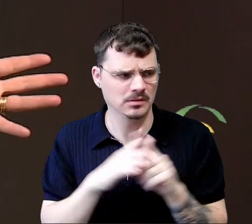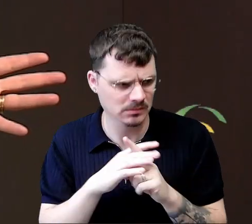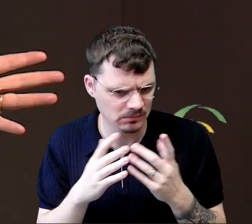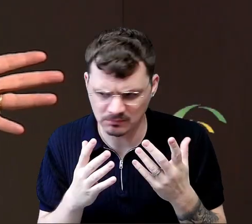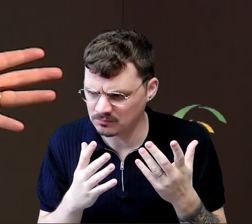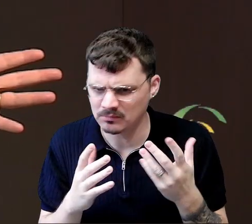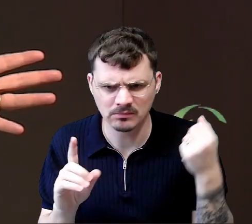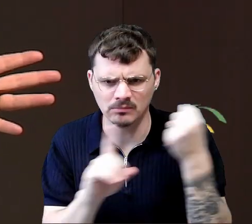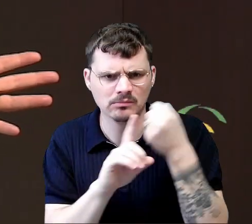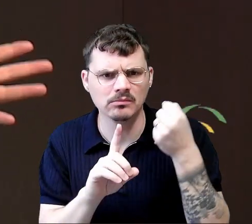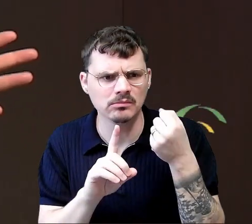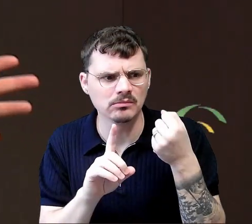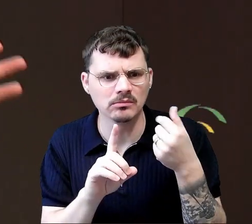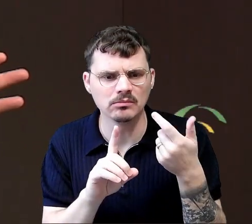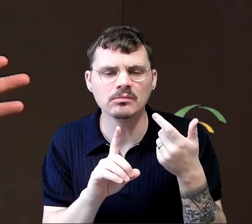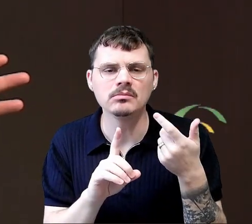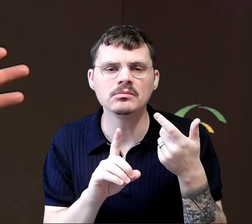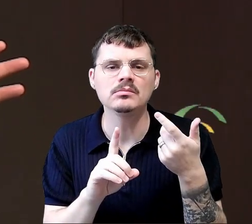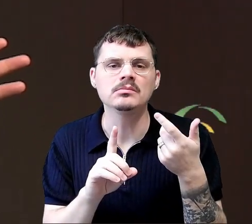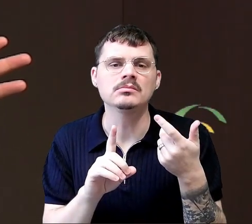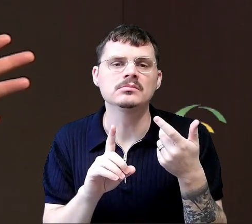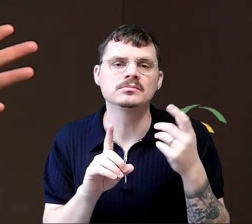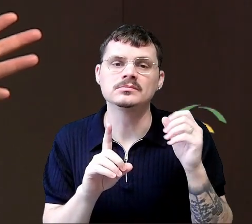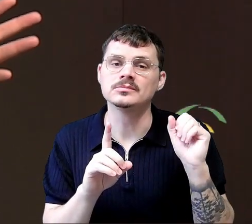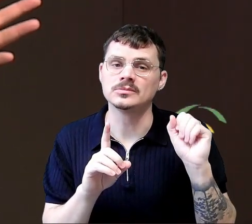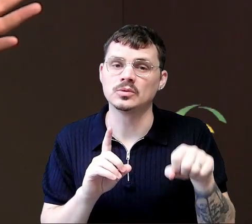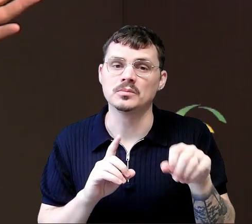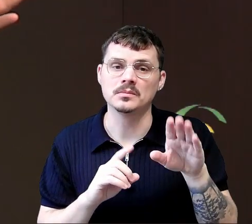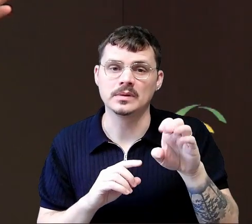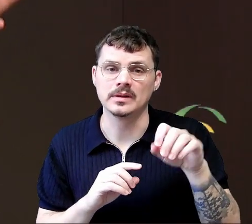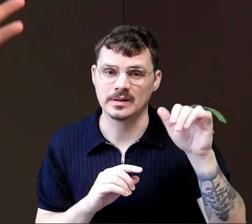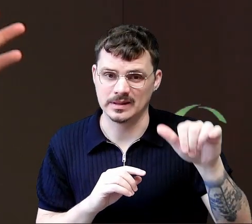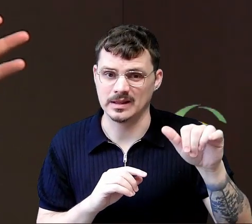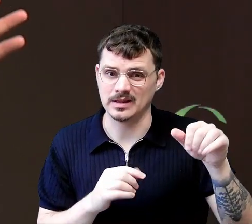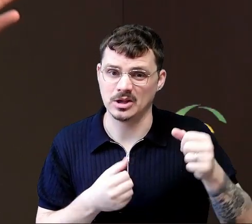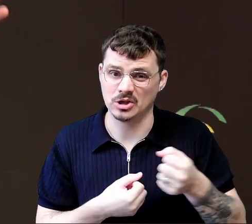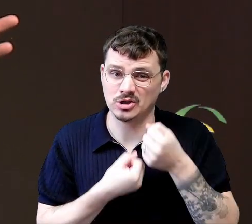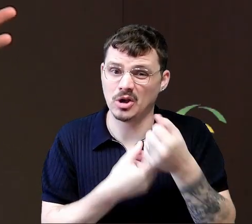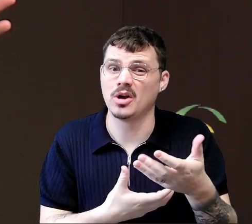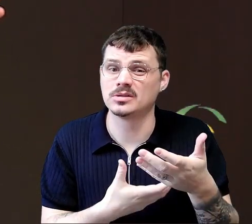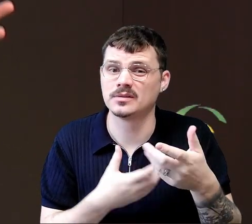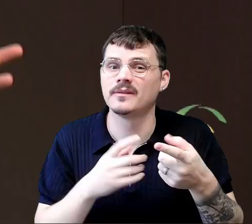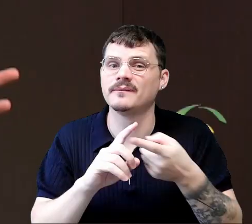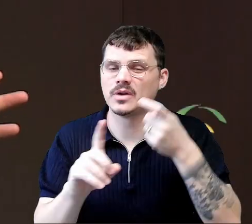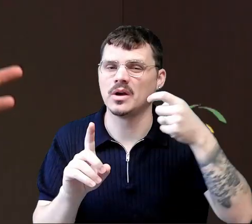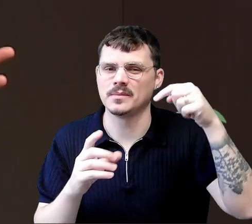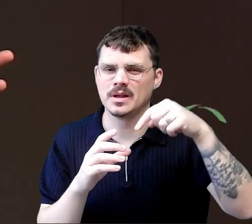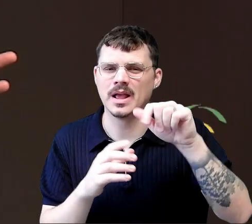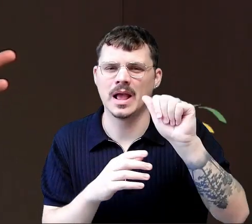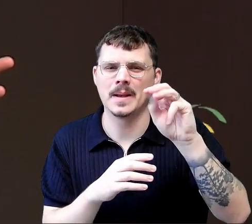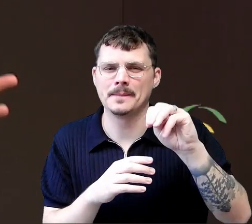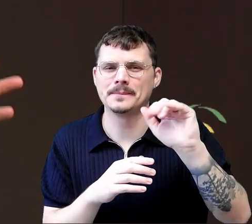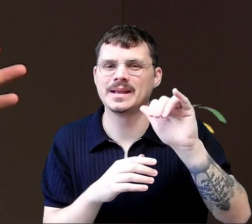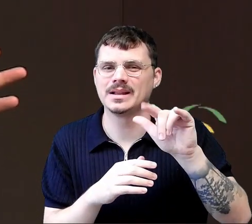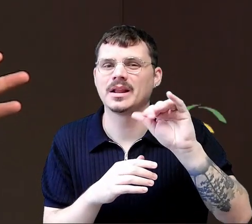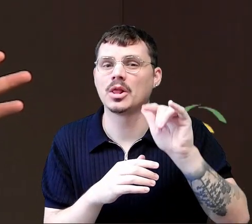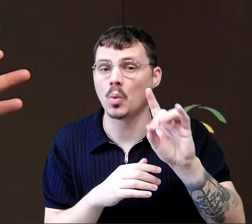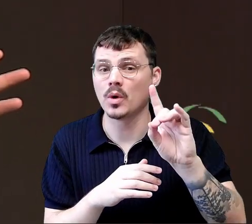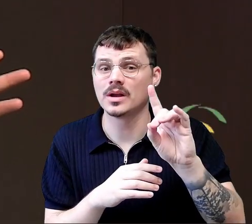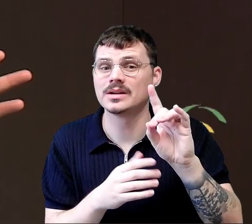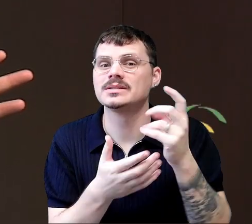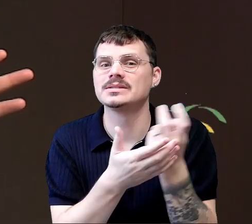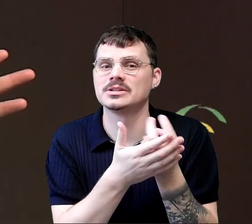nowhere and may have this caused by an amygdaloid